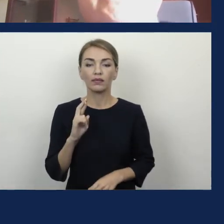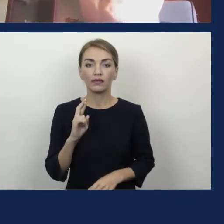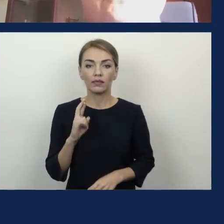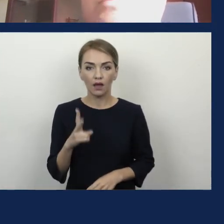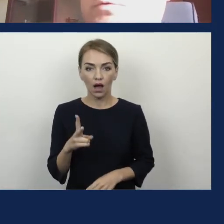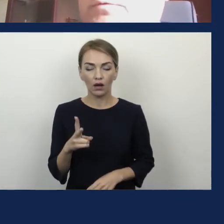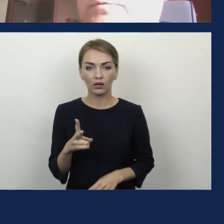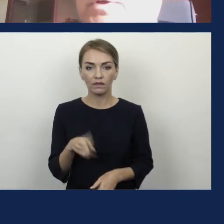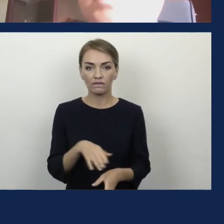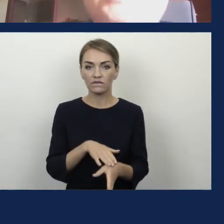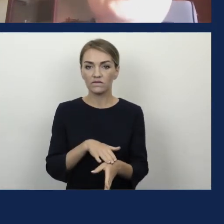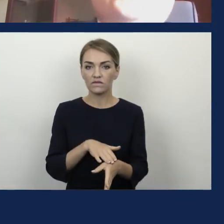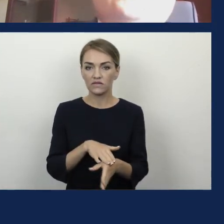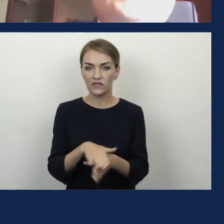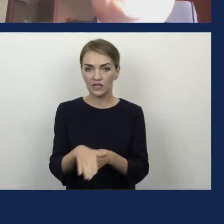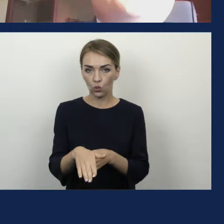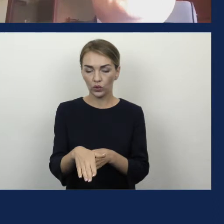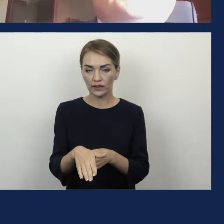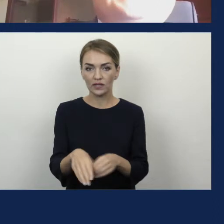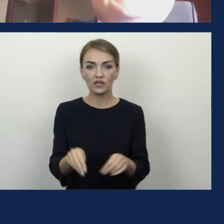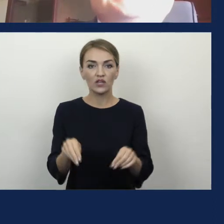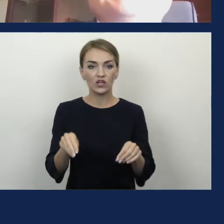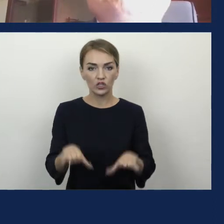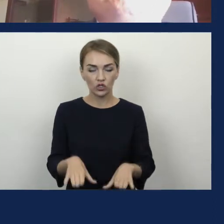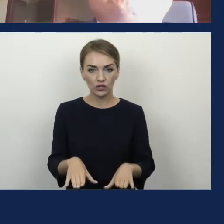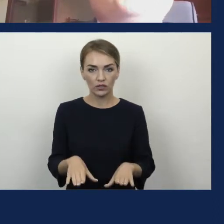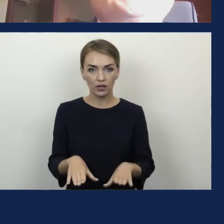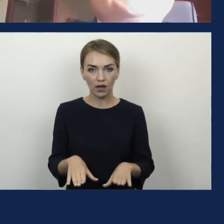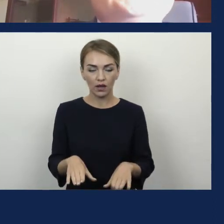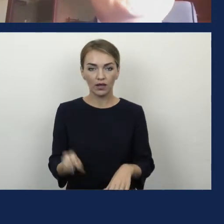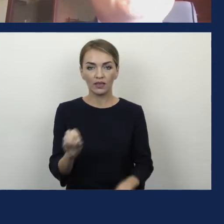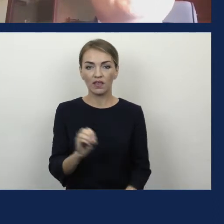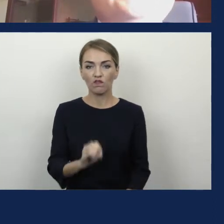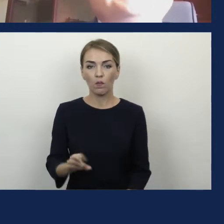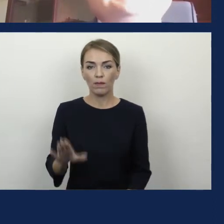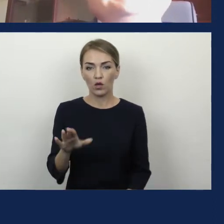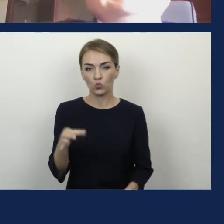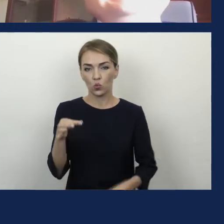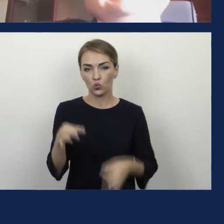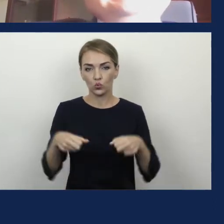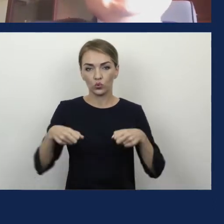European Court of Human Rights.